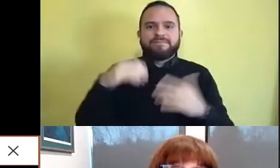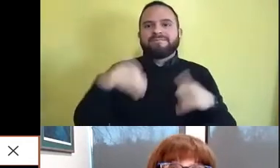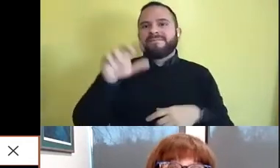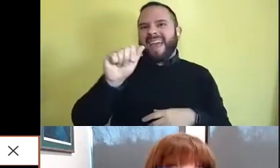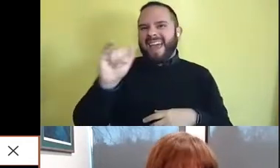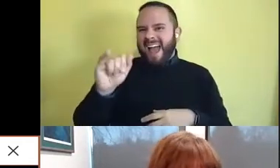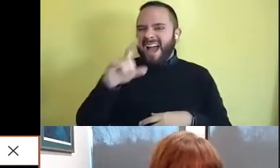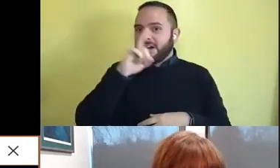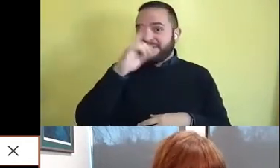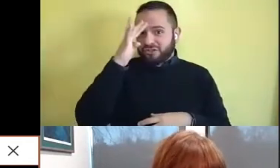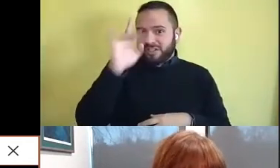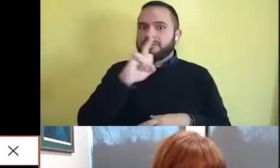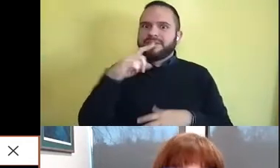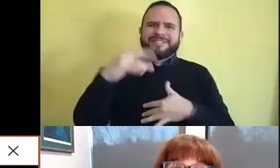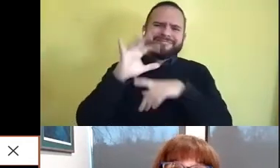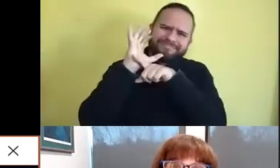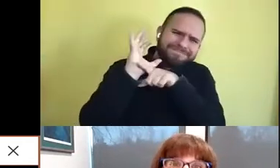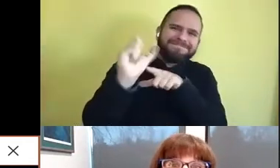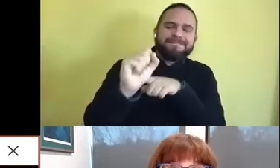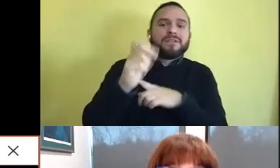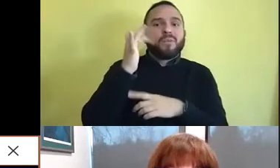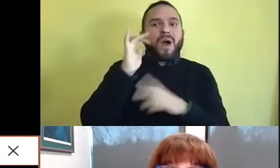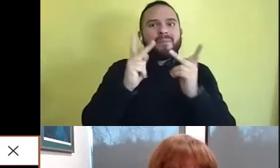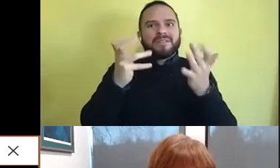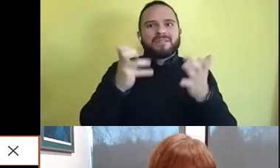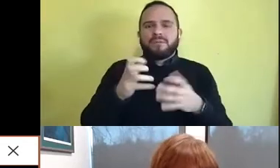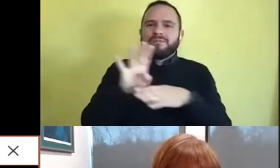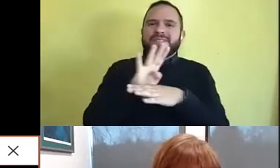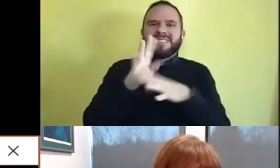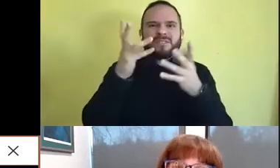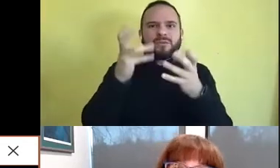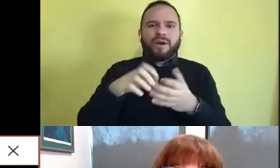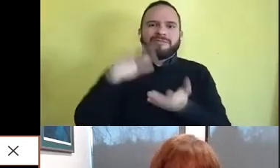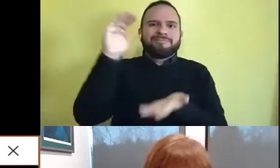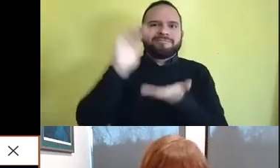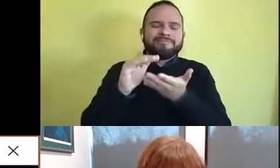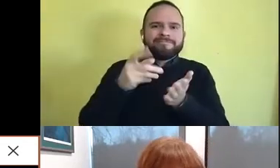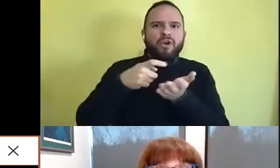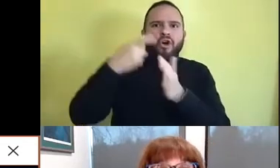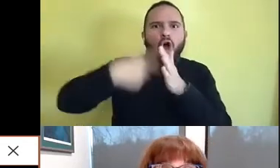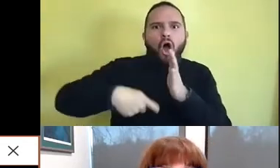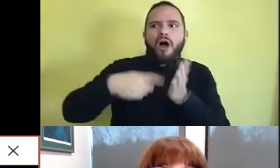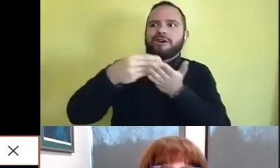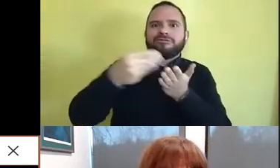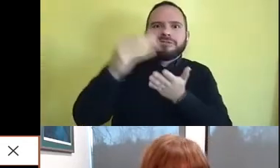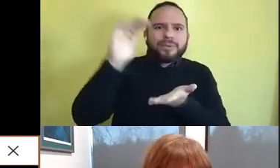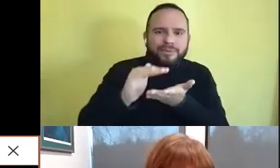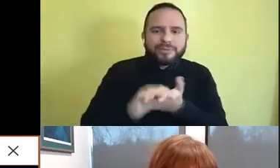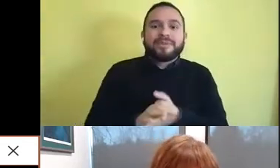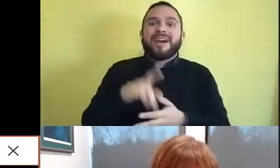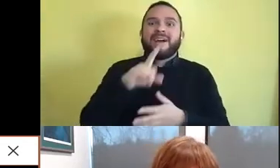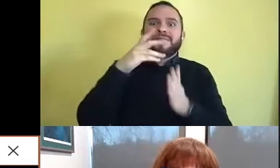as businesses look to cut expenses. And what's the biggest chunk of all expenses? You might have guessed it: paying people or